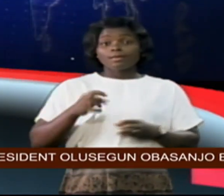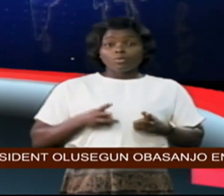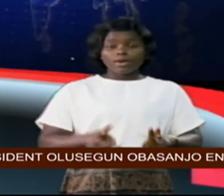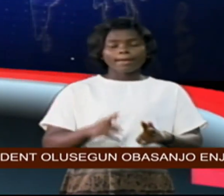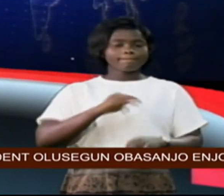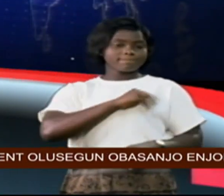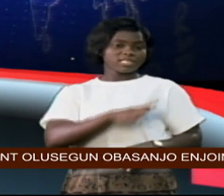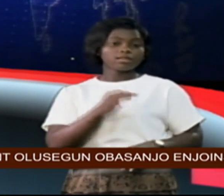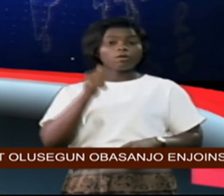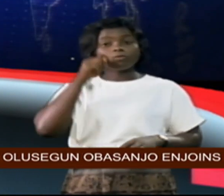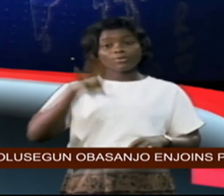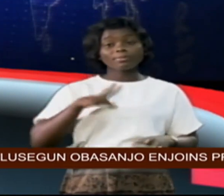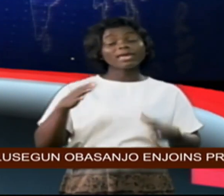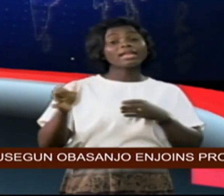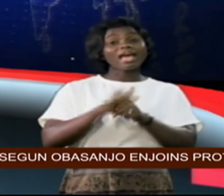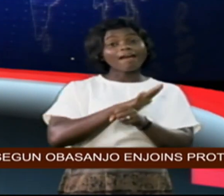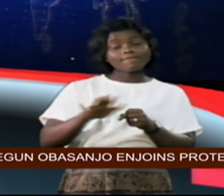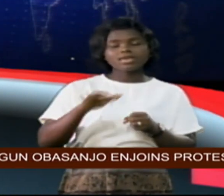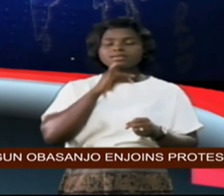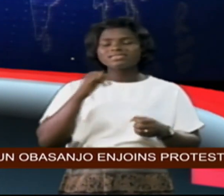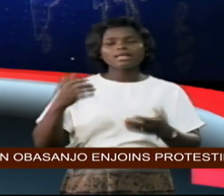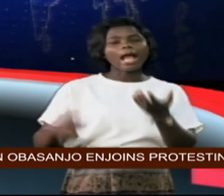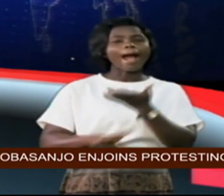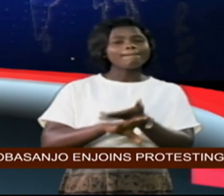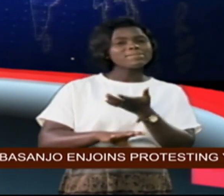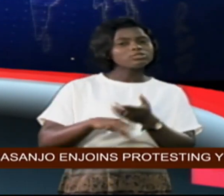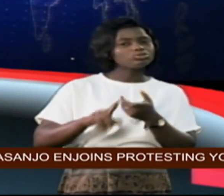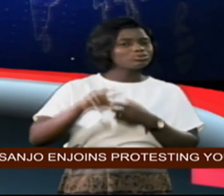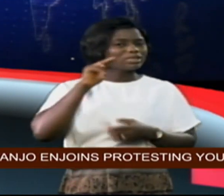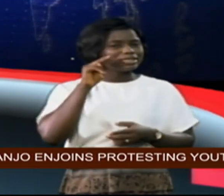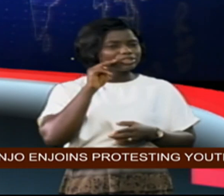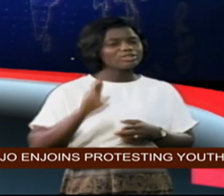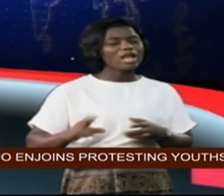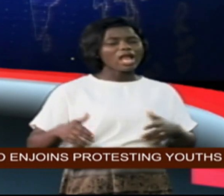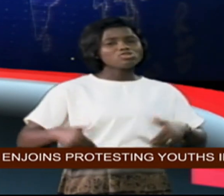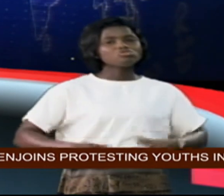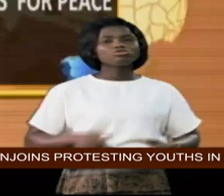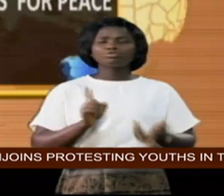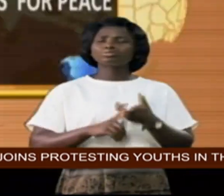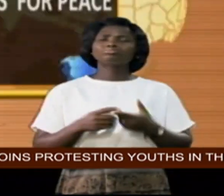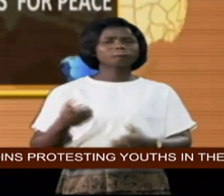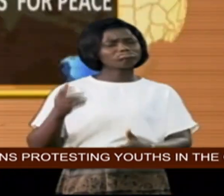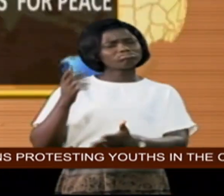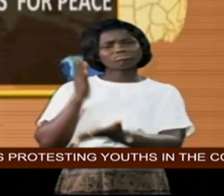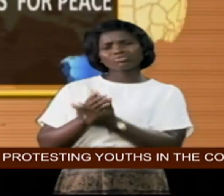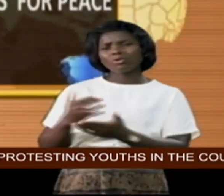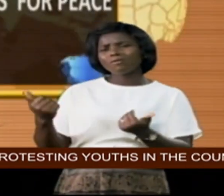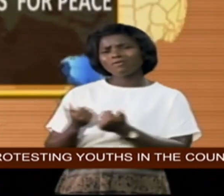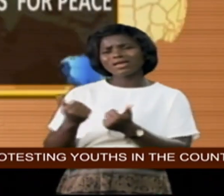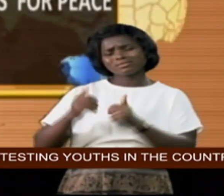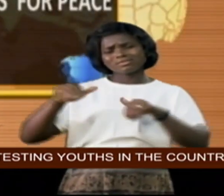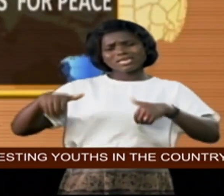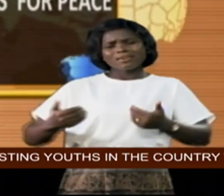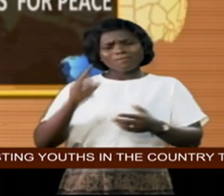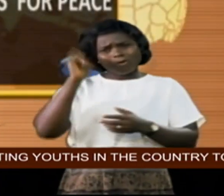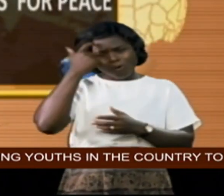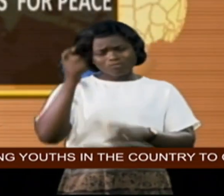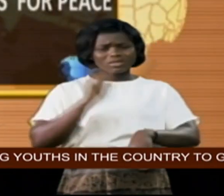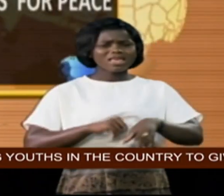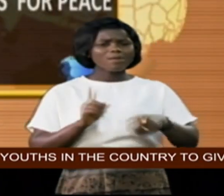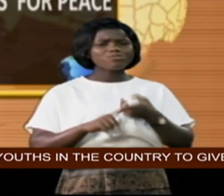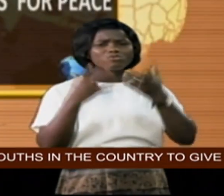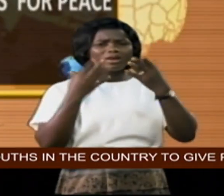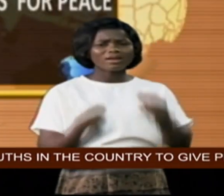Women Affairs, Pauline Tallen, is appealing to Nigerian youths to sheath their swords and give government time to address the